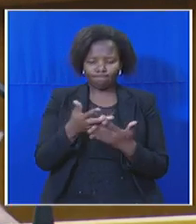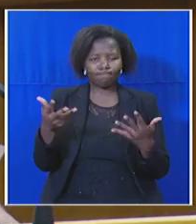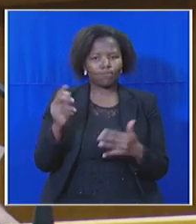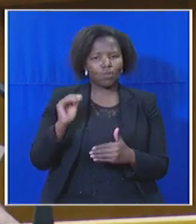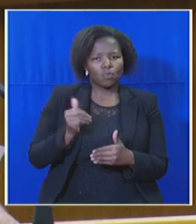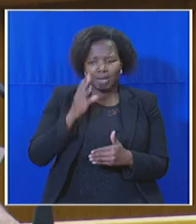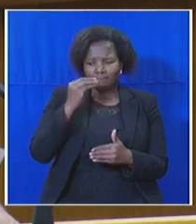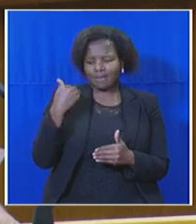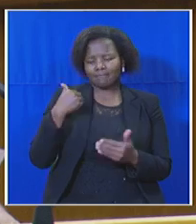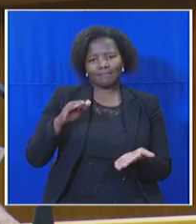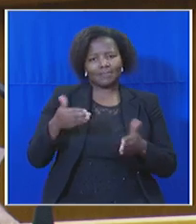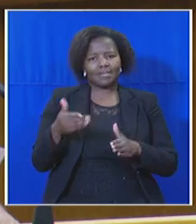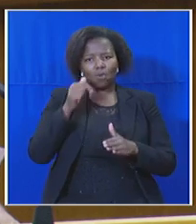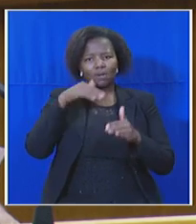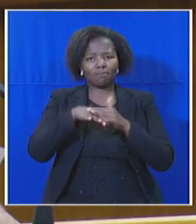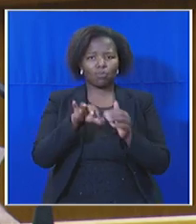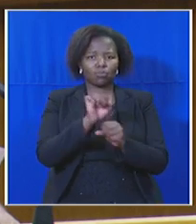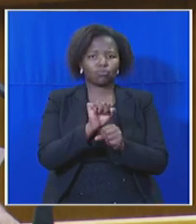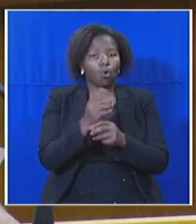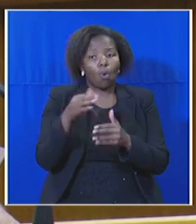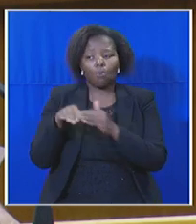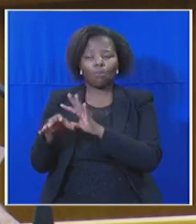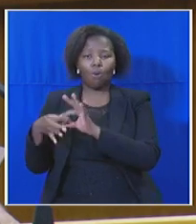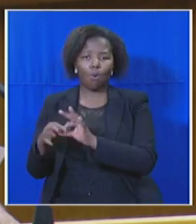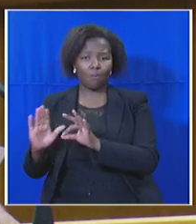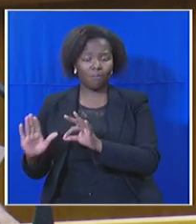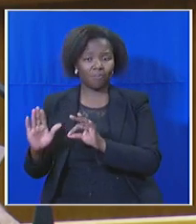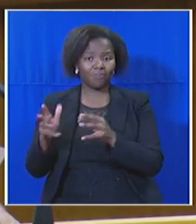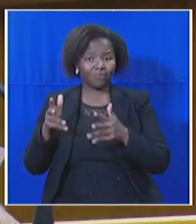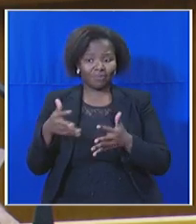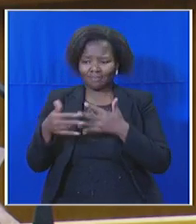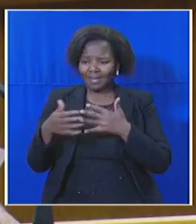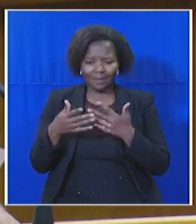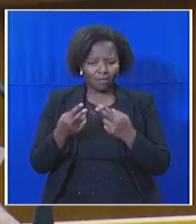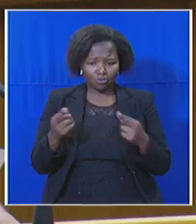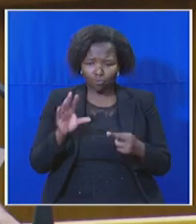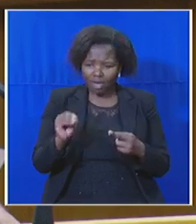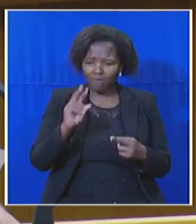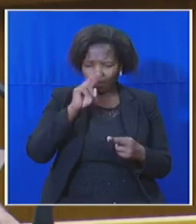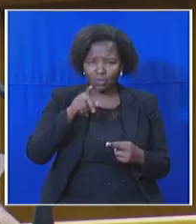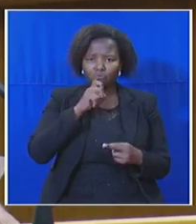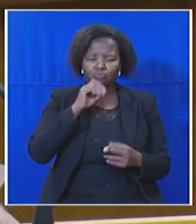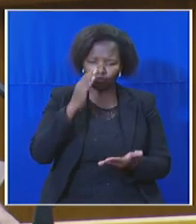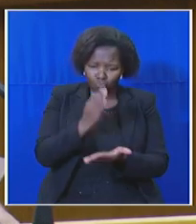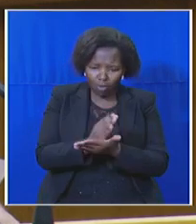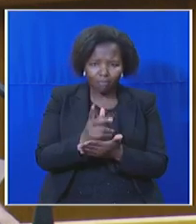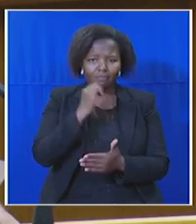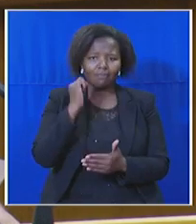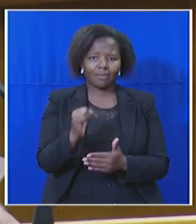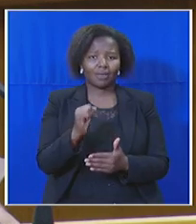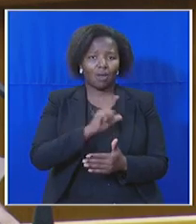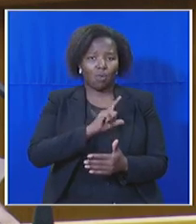their lives in the line of duty and while off duty. Every possible resource must be utilized to stop these killings because